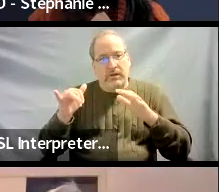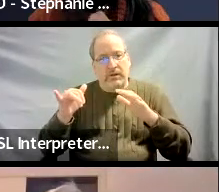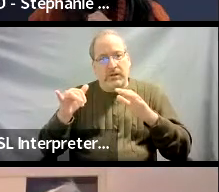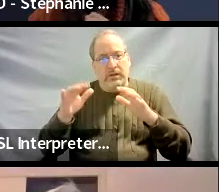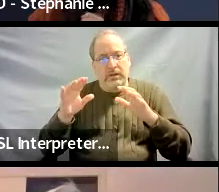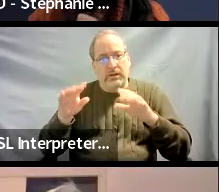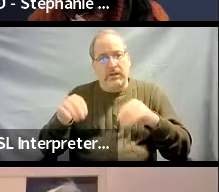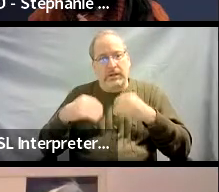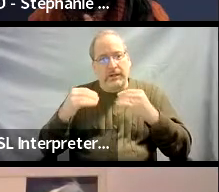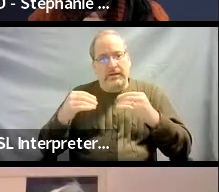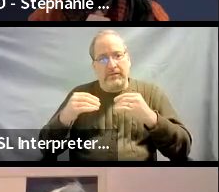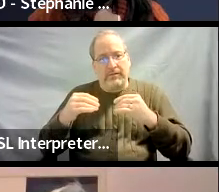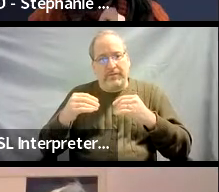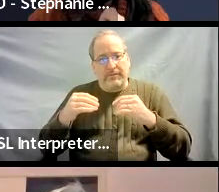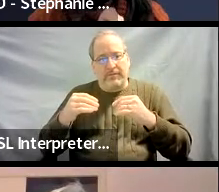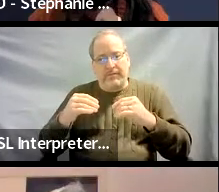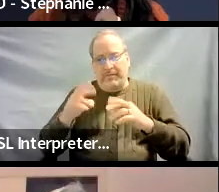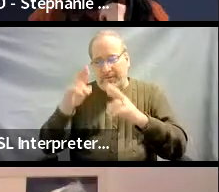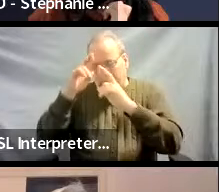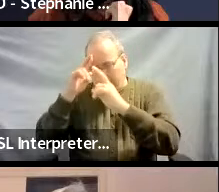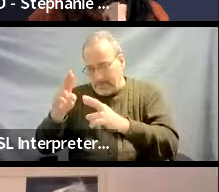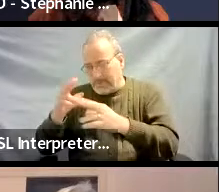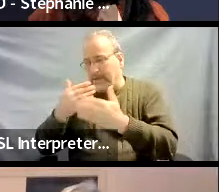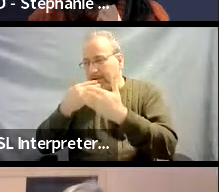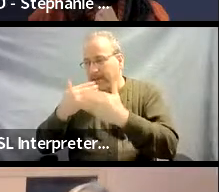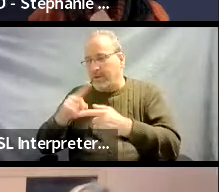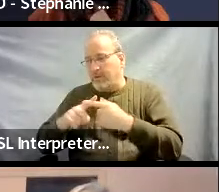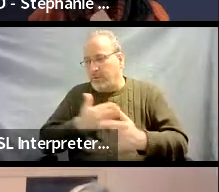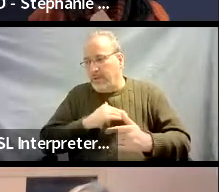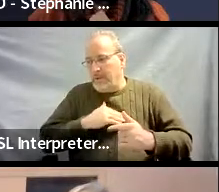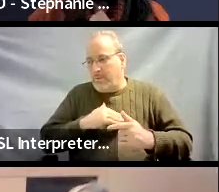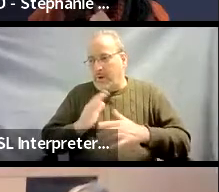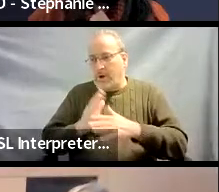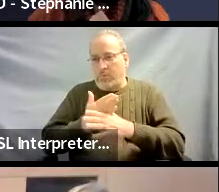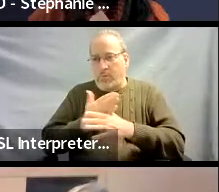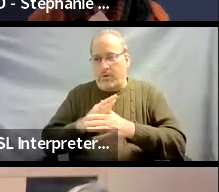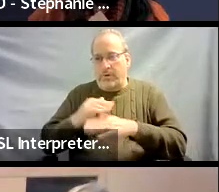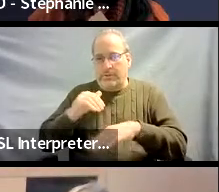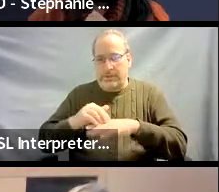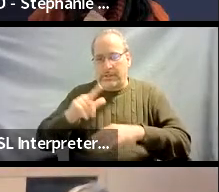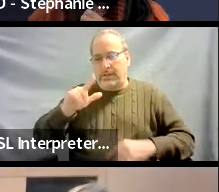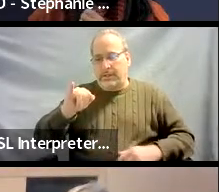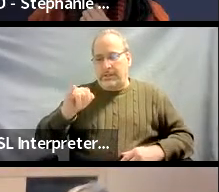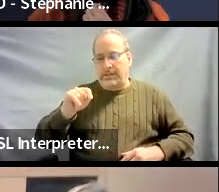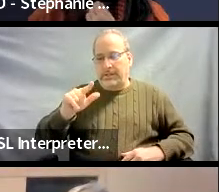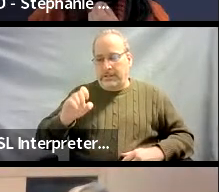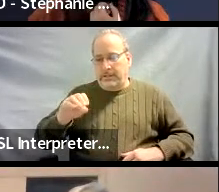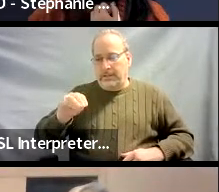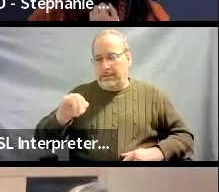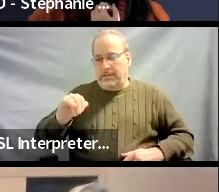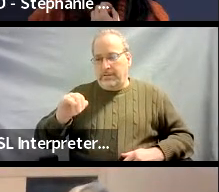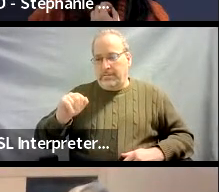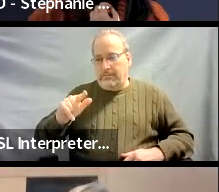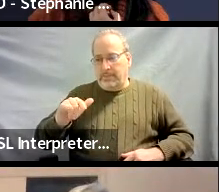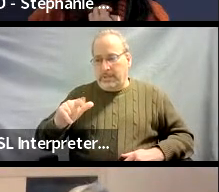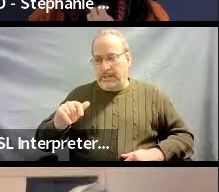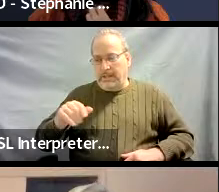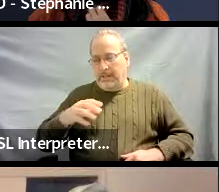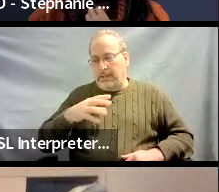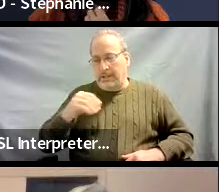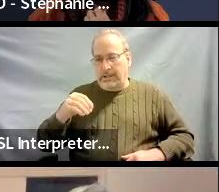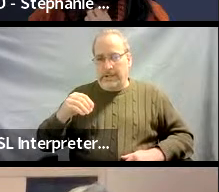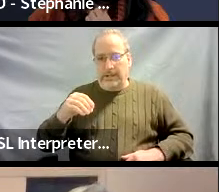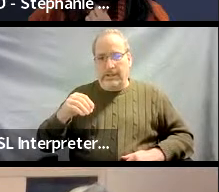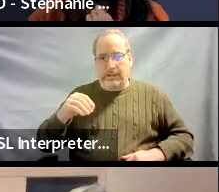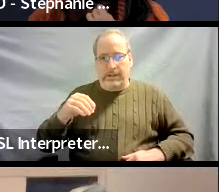a huge shout out to our community partners at Little Manila Rising and All Saints Academy, who,